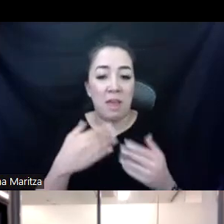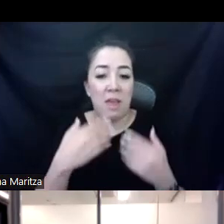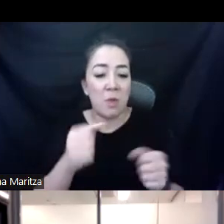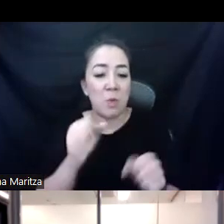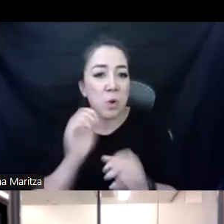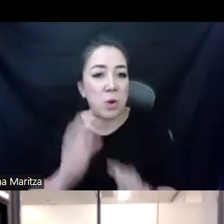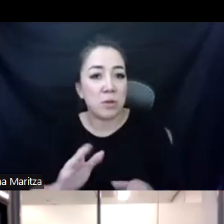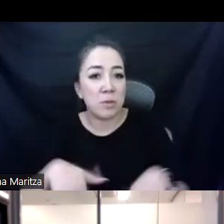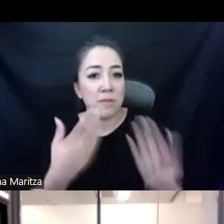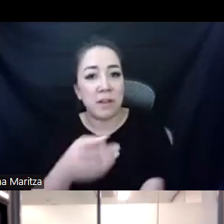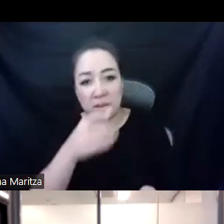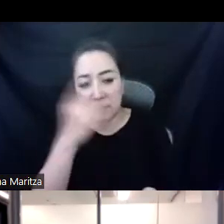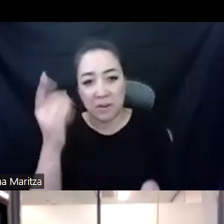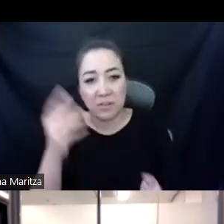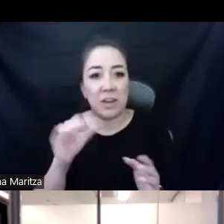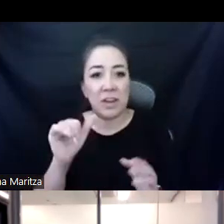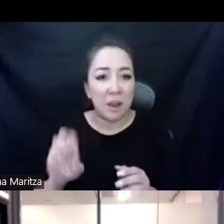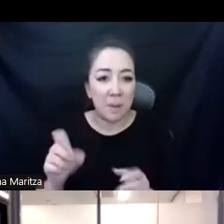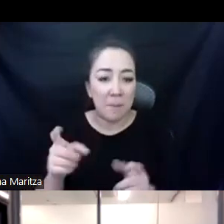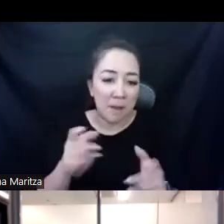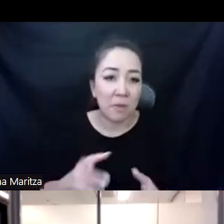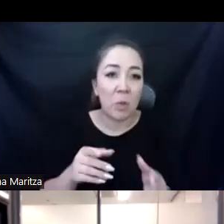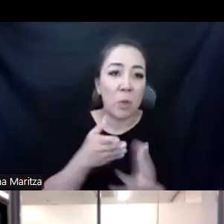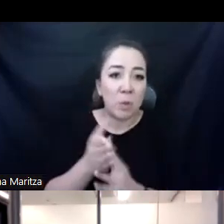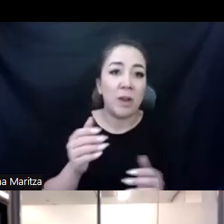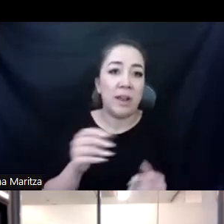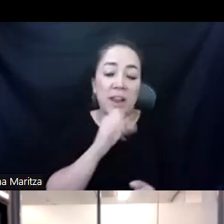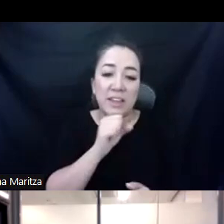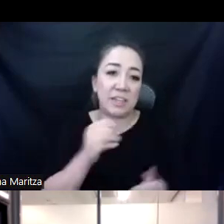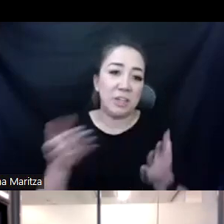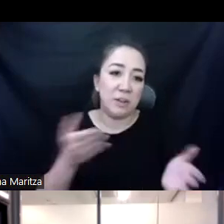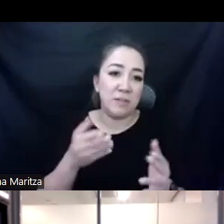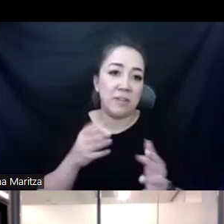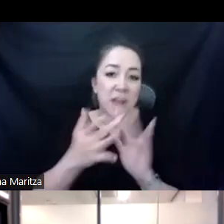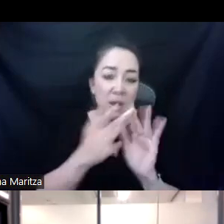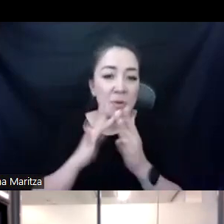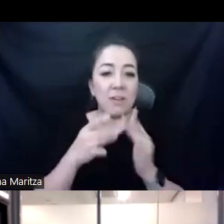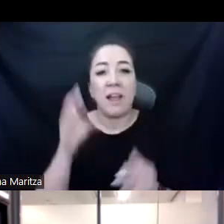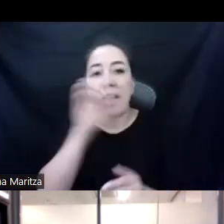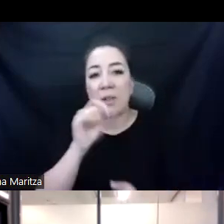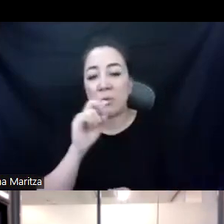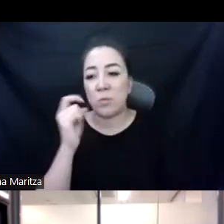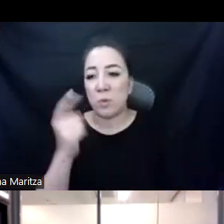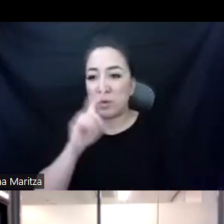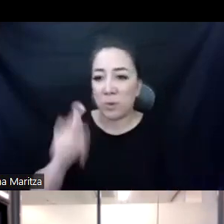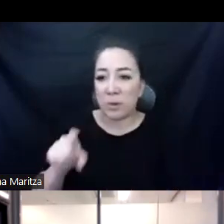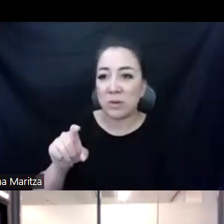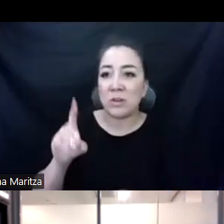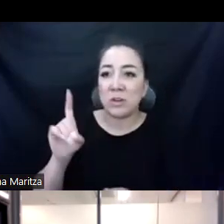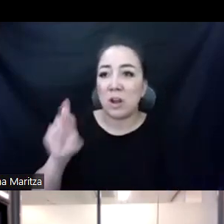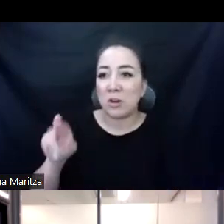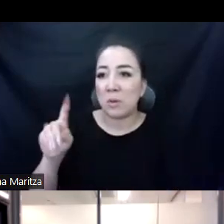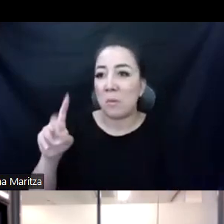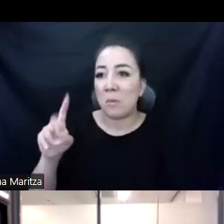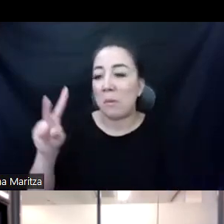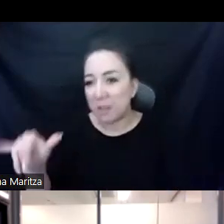provide dementia care management through aging services networks. And I guess one of my questions, Dr. Mobley, for you, because I